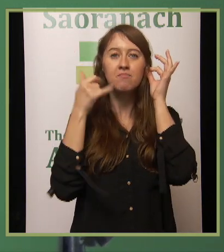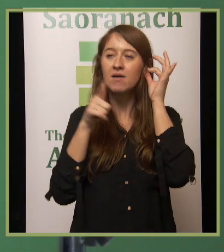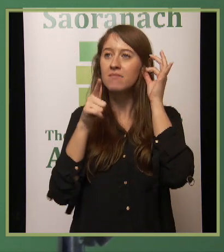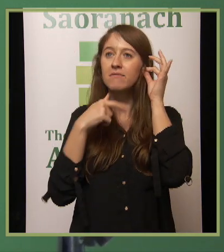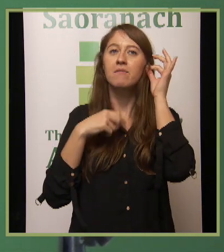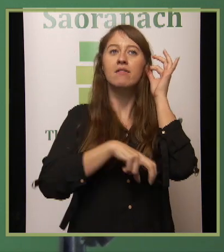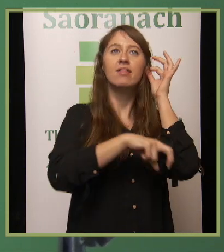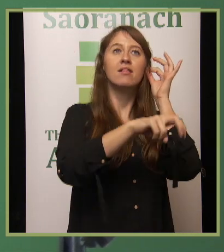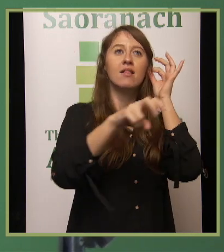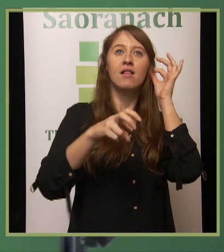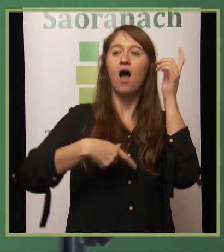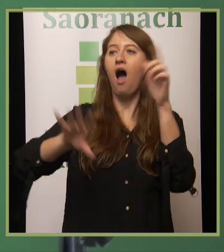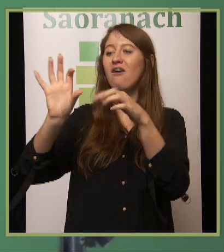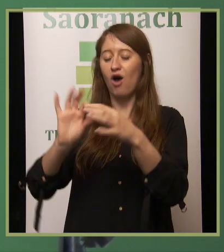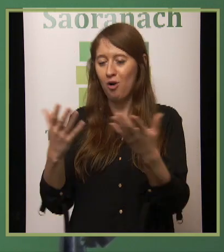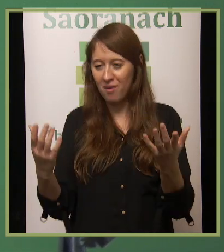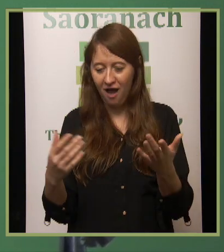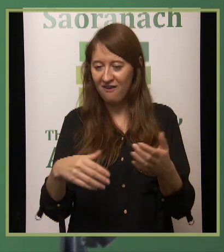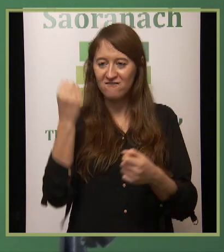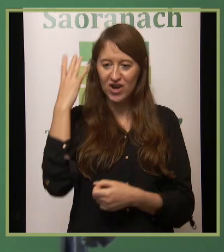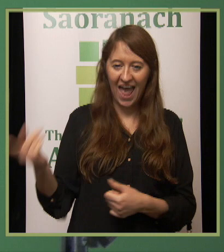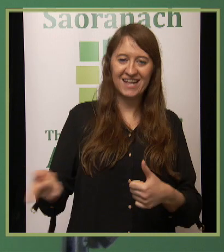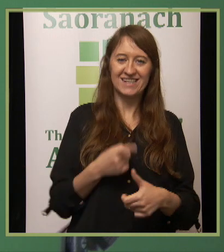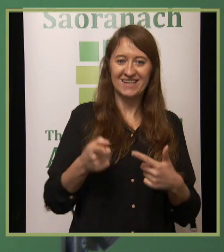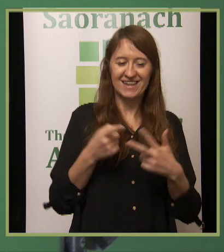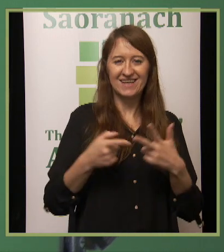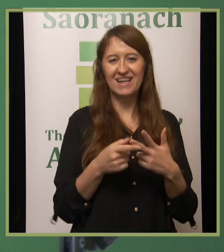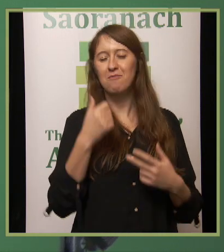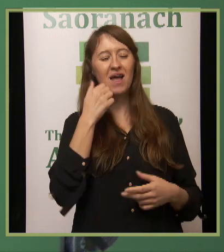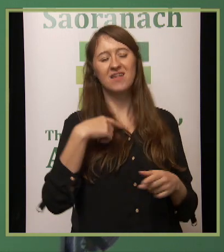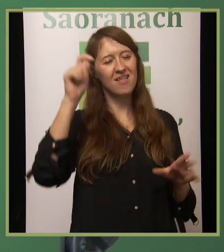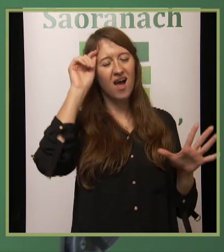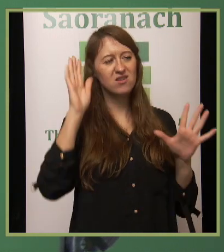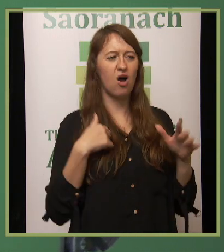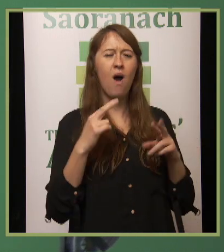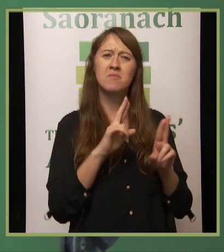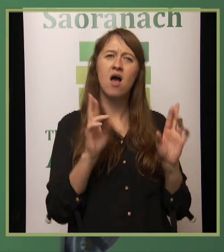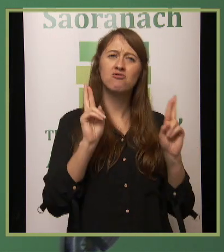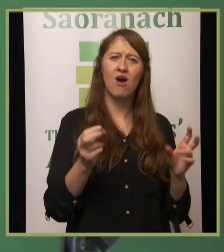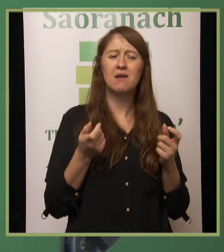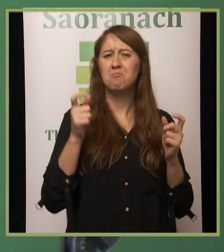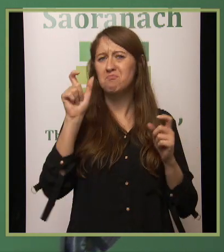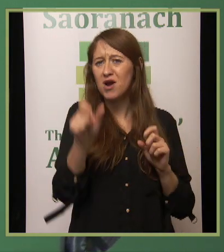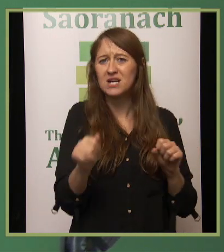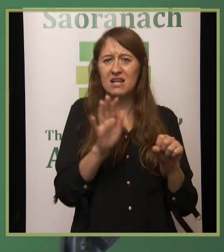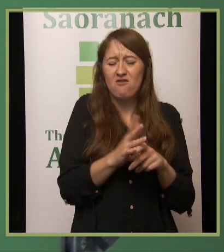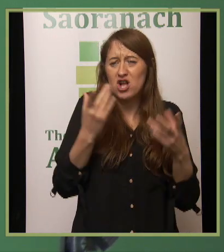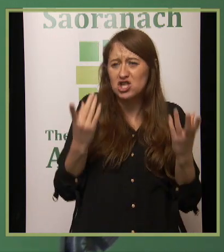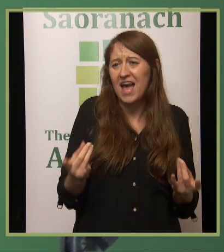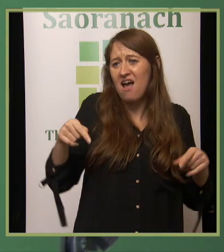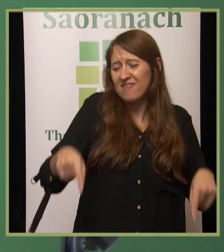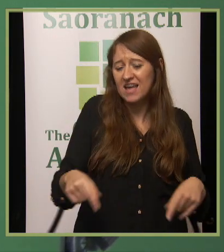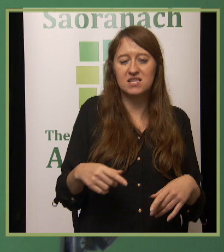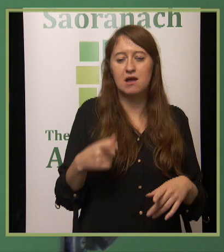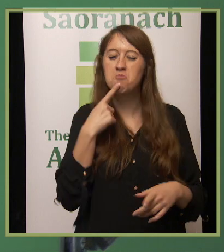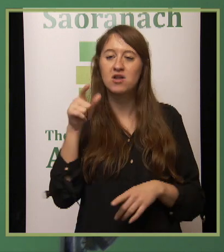house, because I was just going, yeah, but I don't think I'm the right person for this because I know nothing about it. And then Art saying, I think you could do